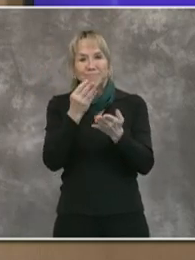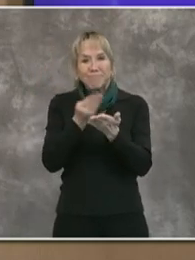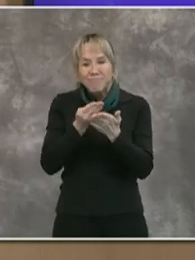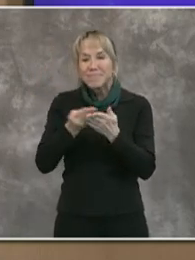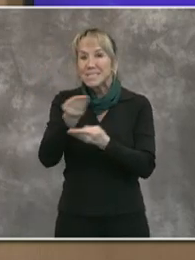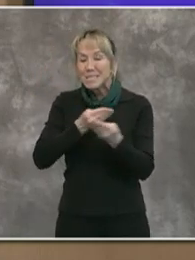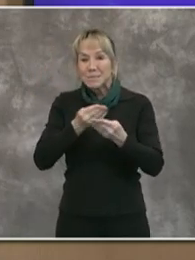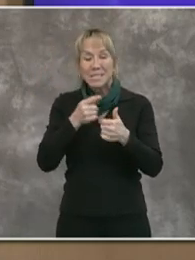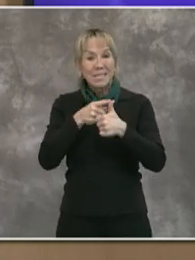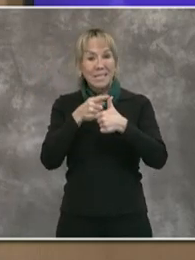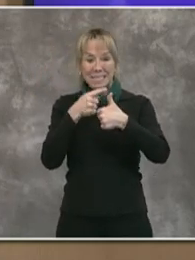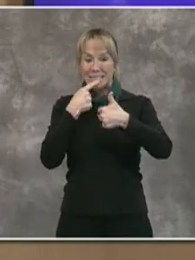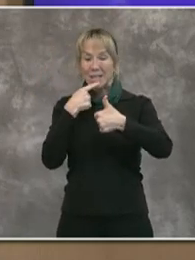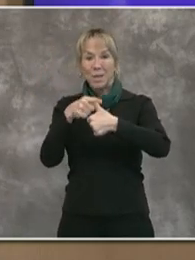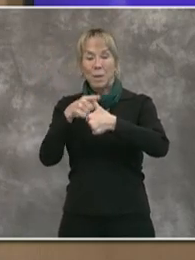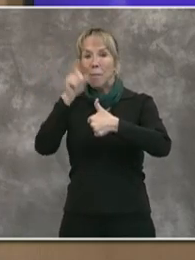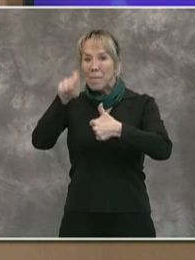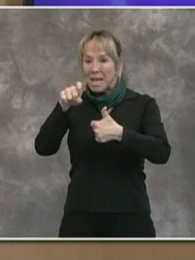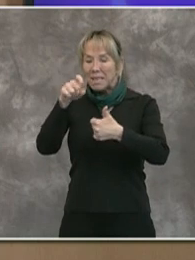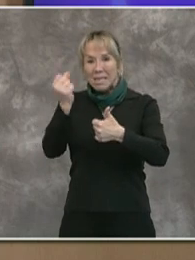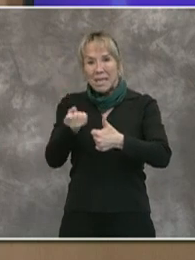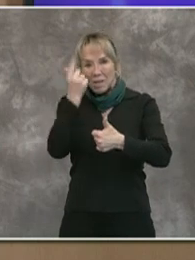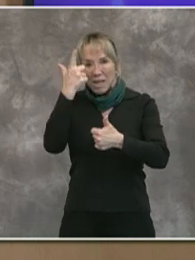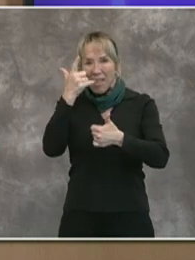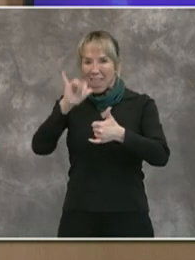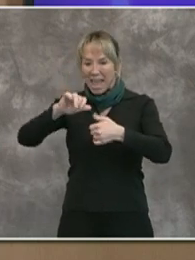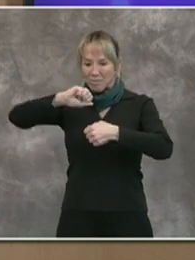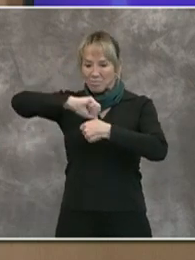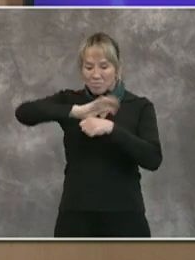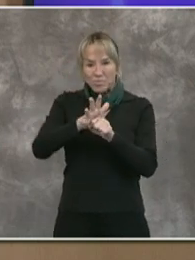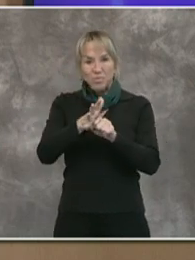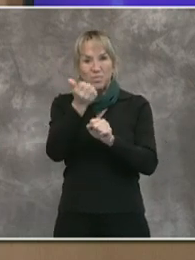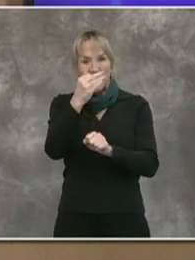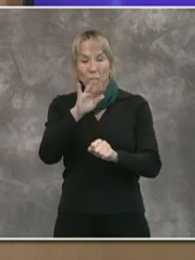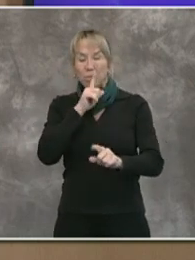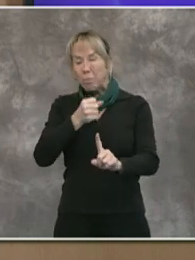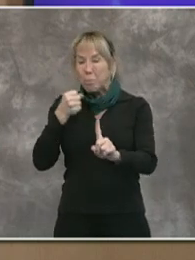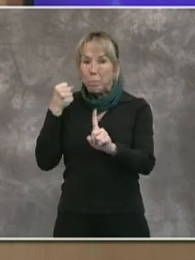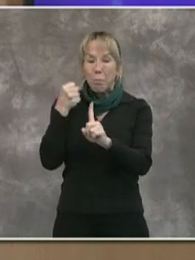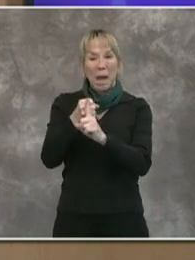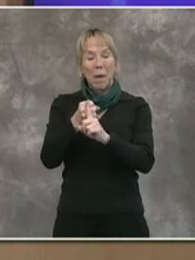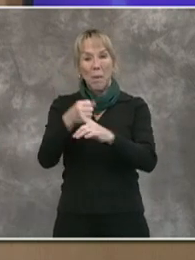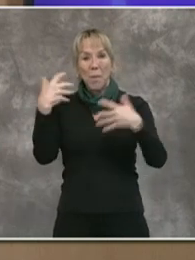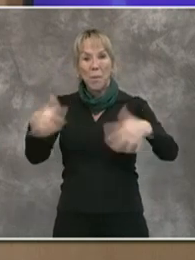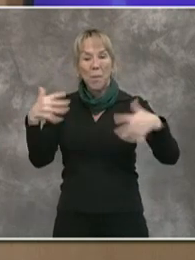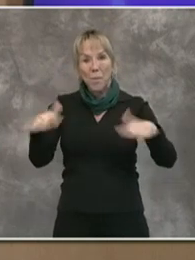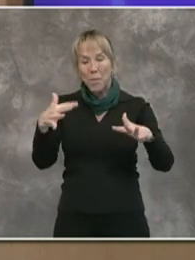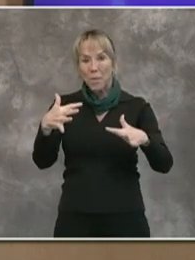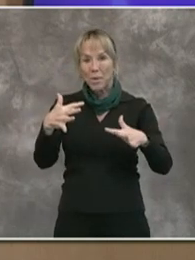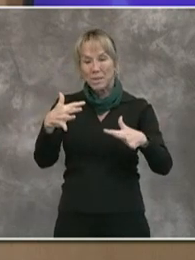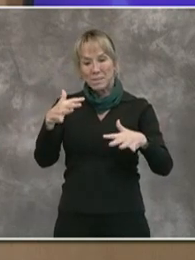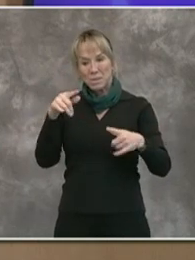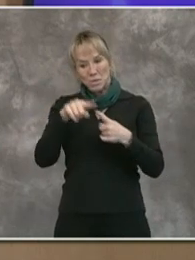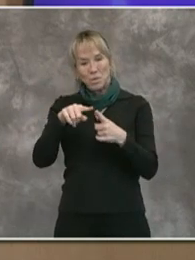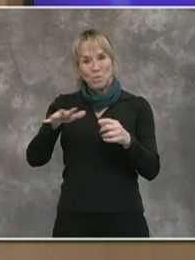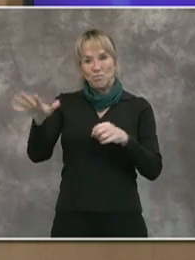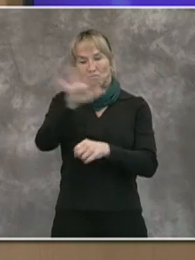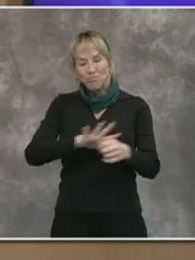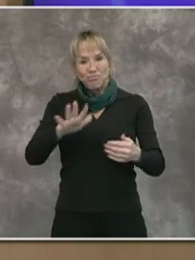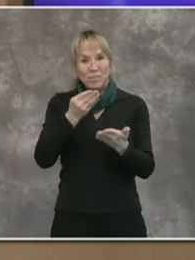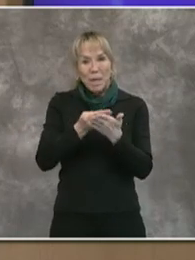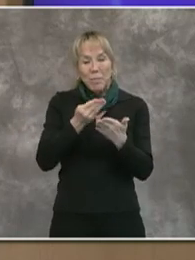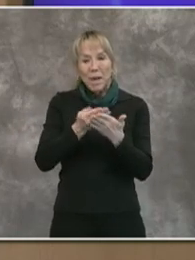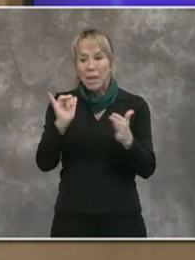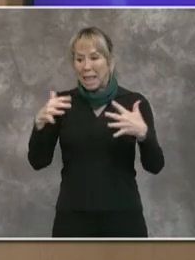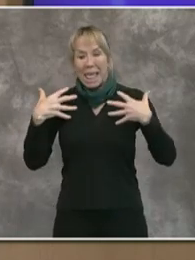of things. One, understanding the total health impacts of COVID-19, including the direct impact of coronavirus, the health